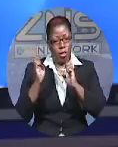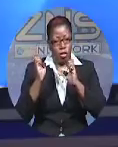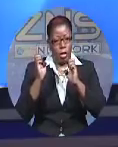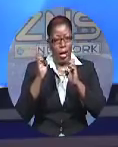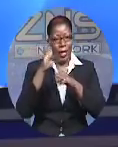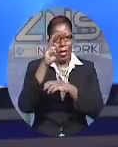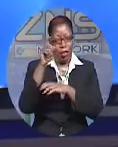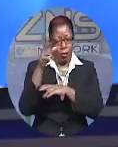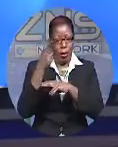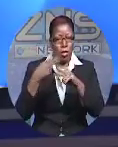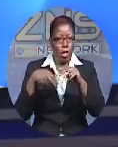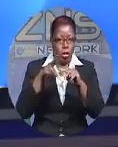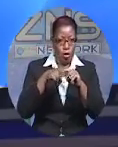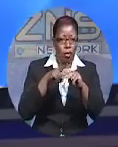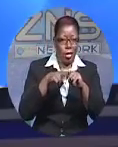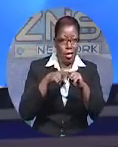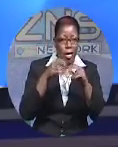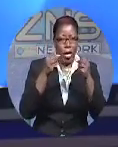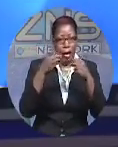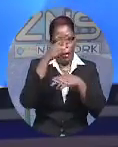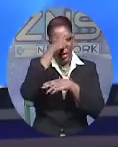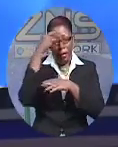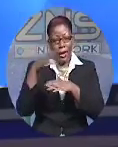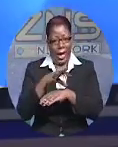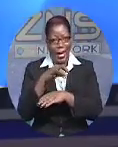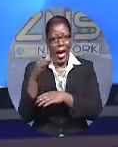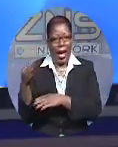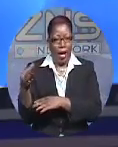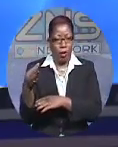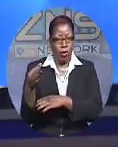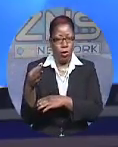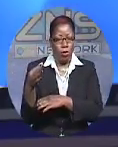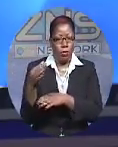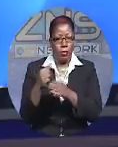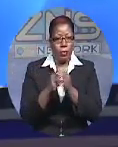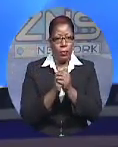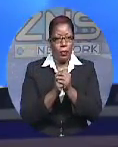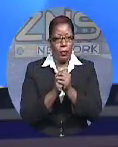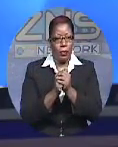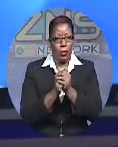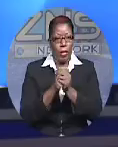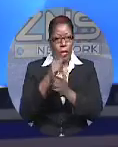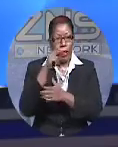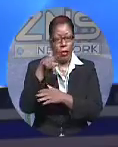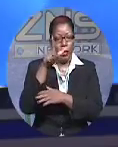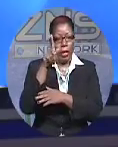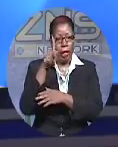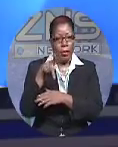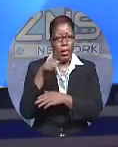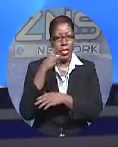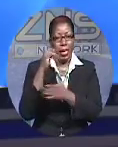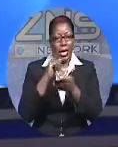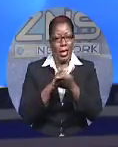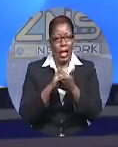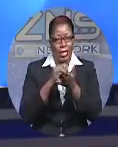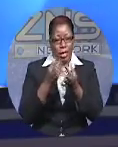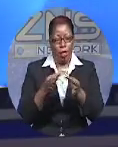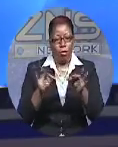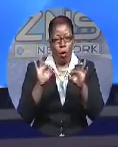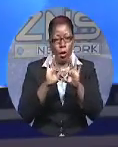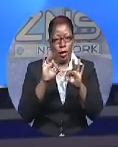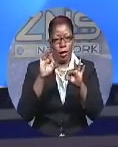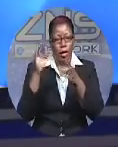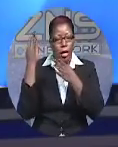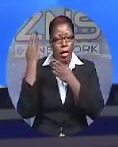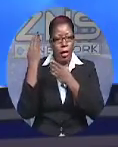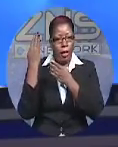order of the day due to a lack of preventative maintenance to existing power plants. The PLP chairman said that it's extremely important that the